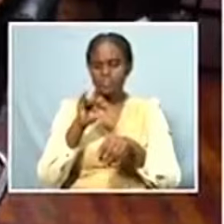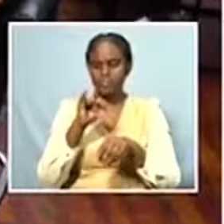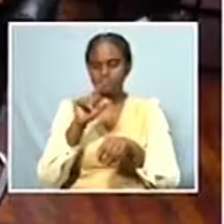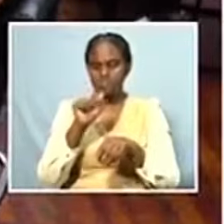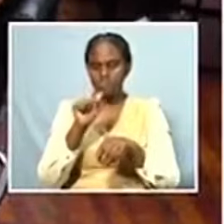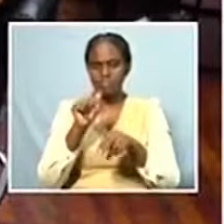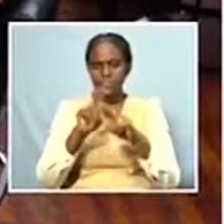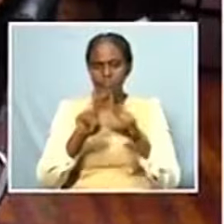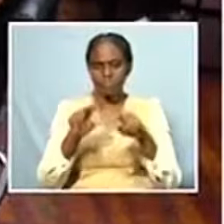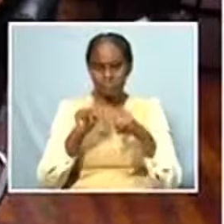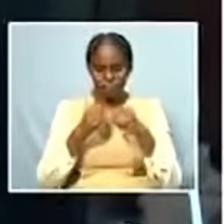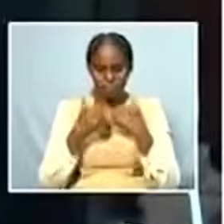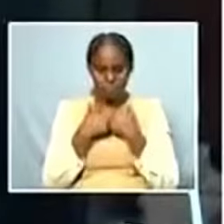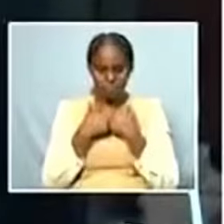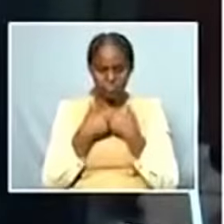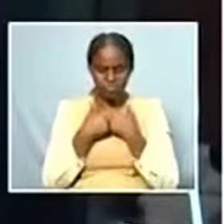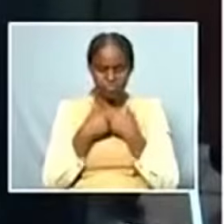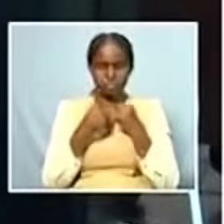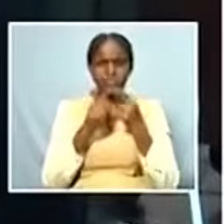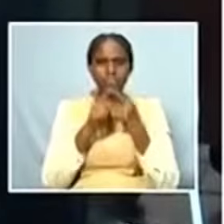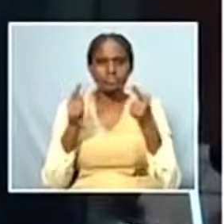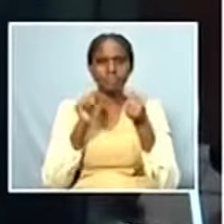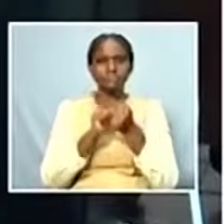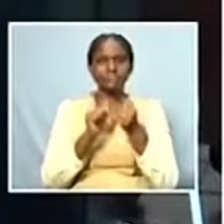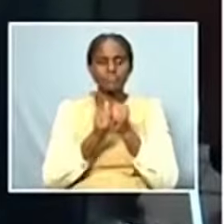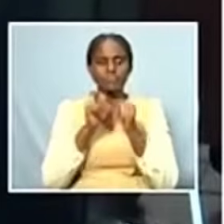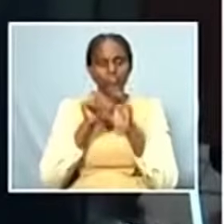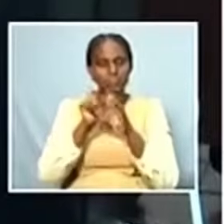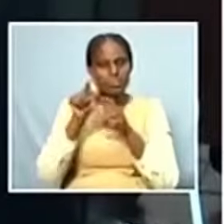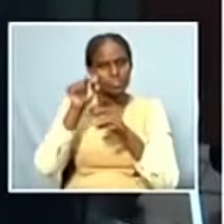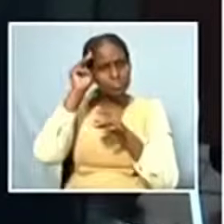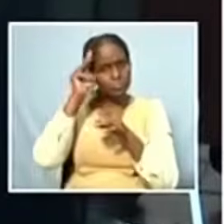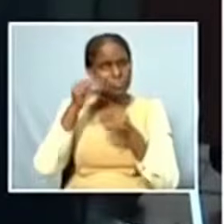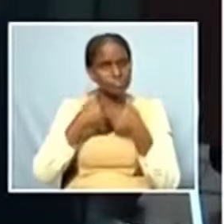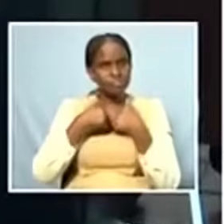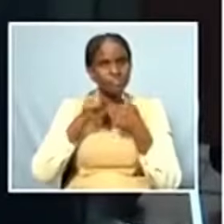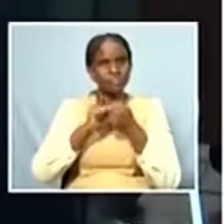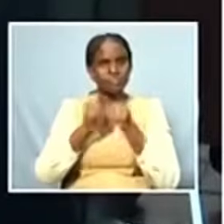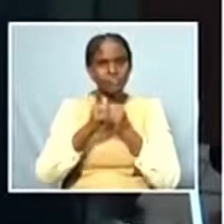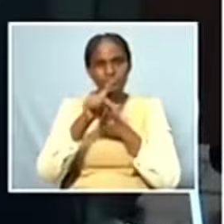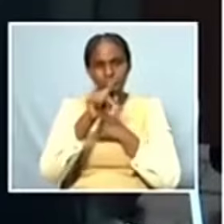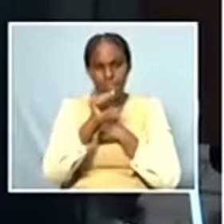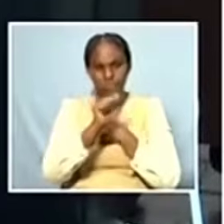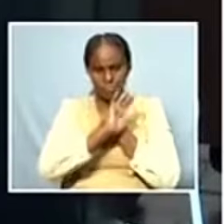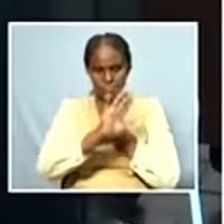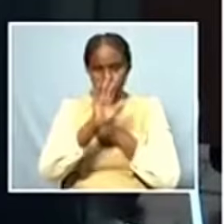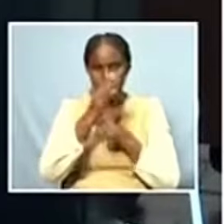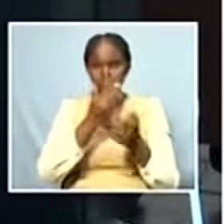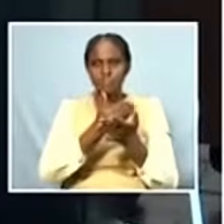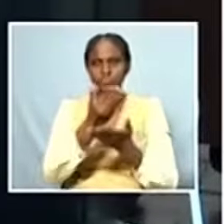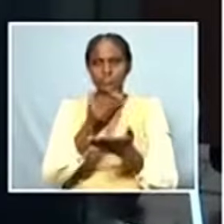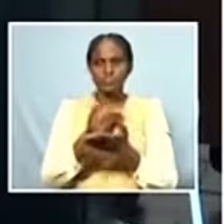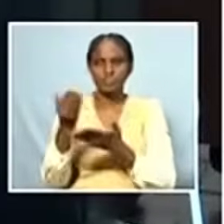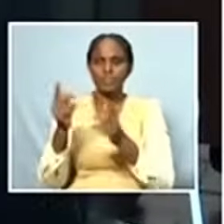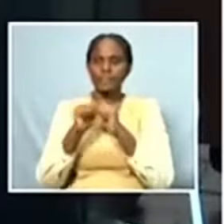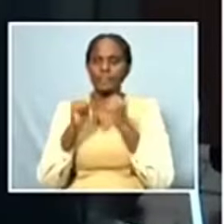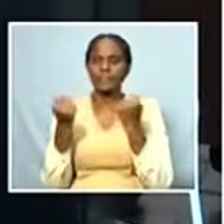Chair, I think we have a very big problem in the ministry. PS, your procurement team